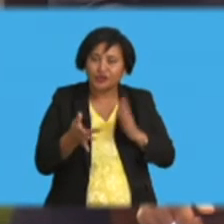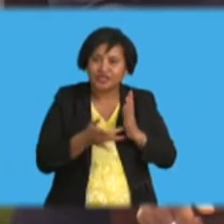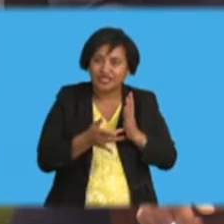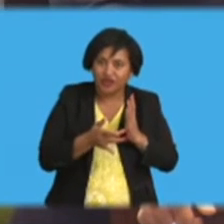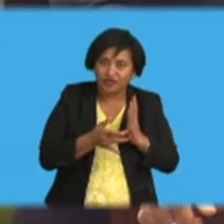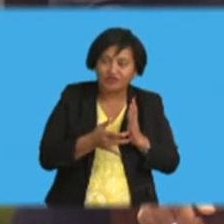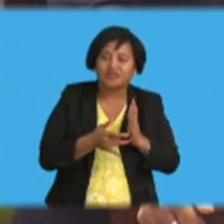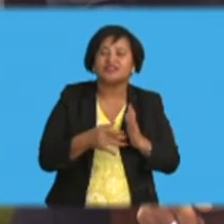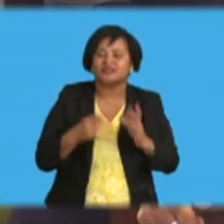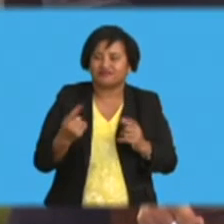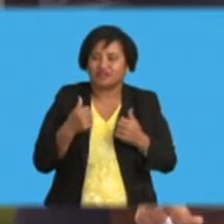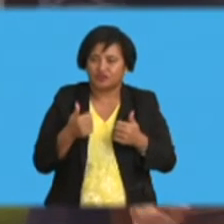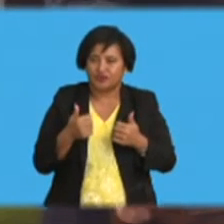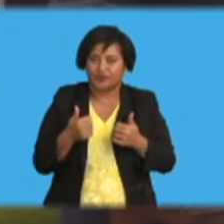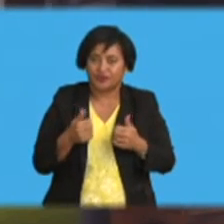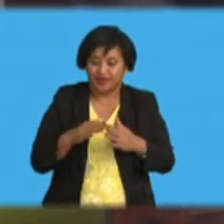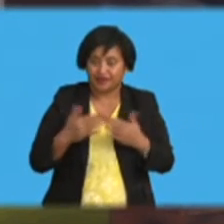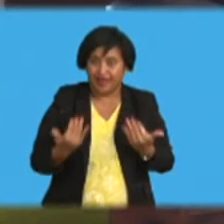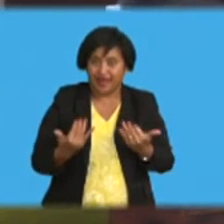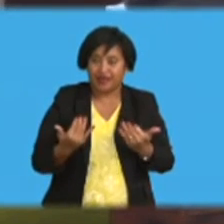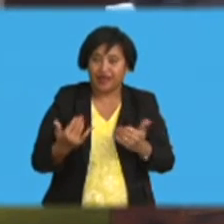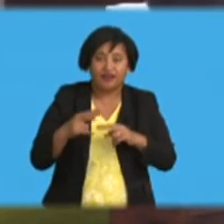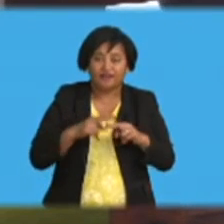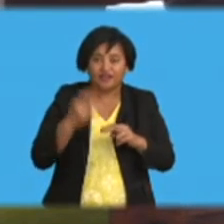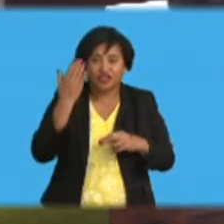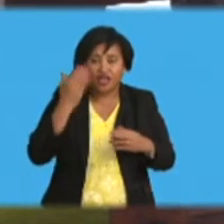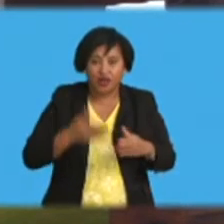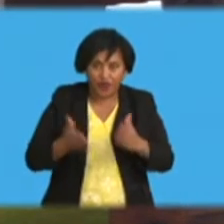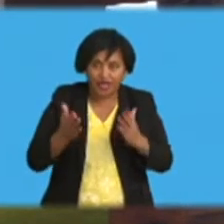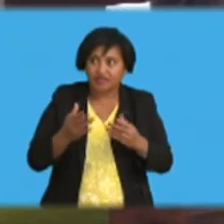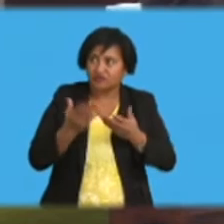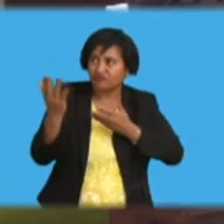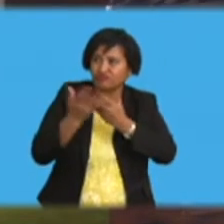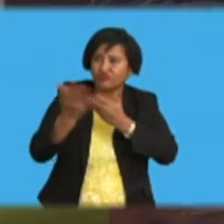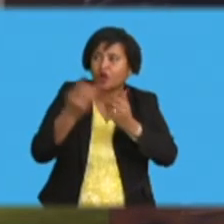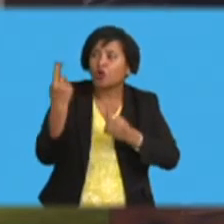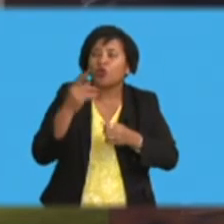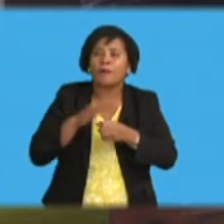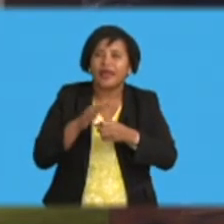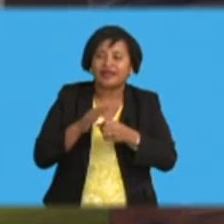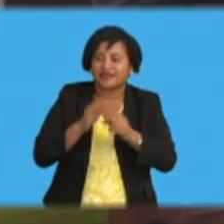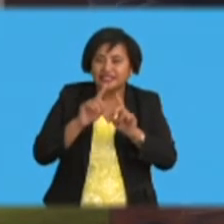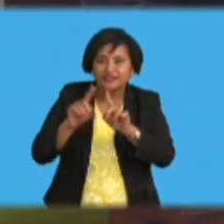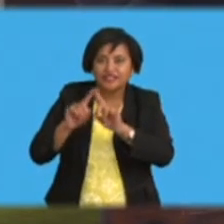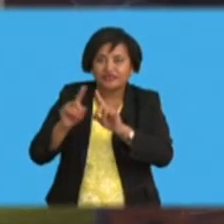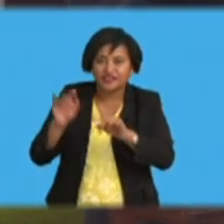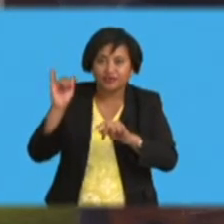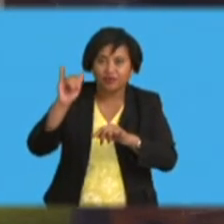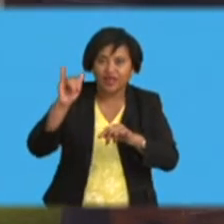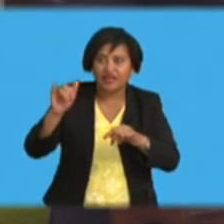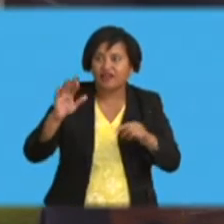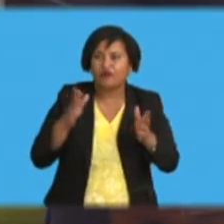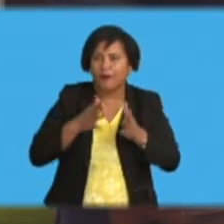payload capabilities. Currently, the airline is engaging both aircraft manufacturers, Airbus and Boeing, for a future wide-body